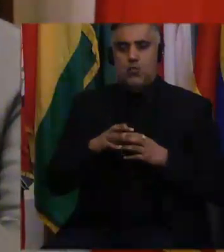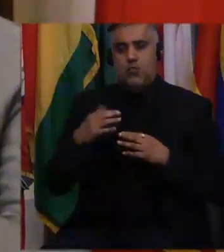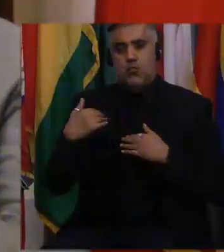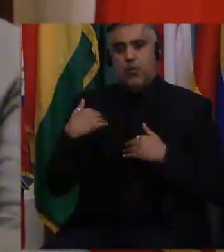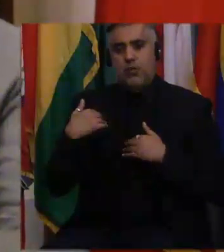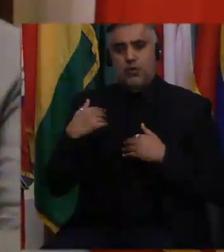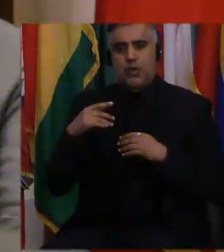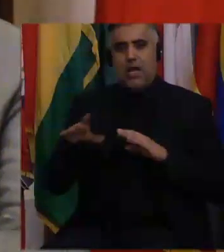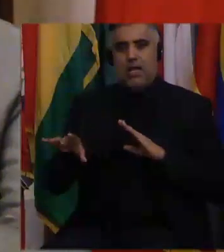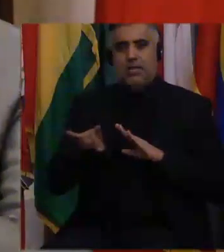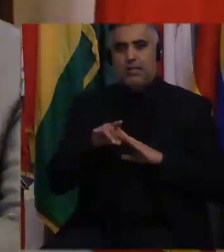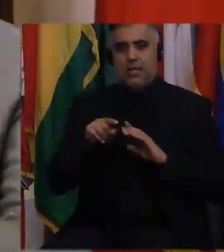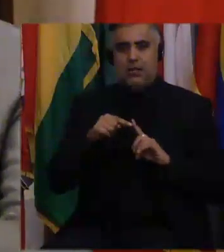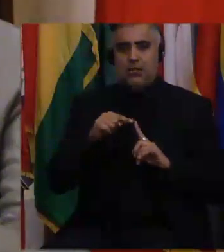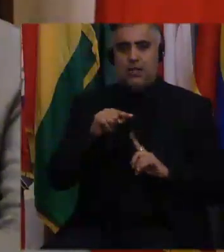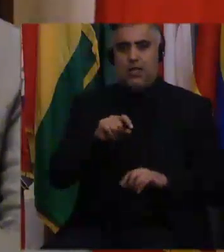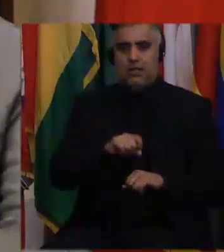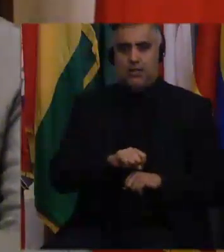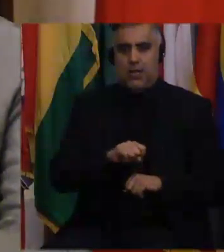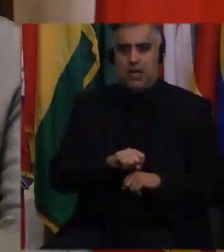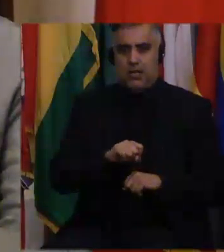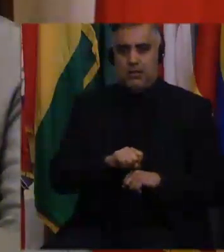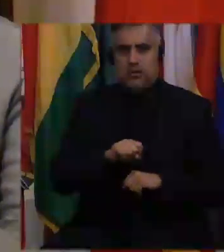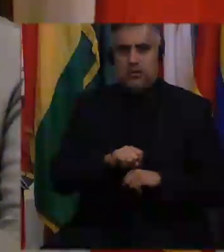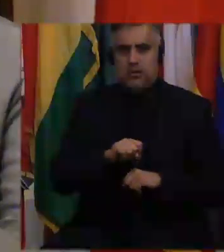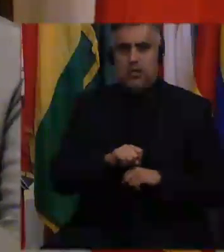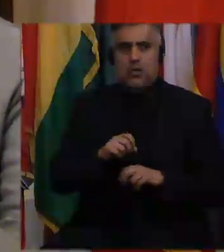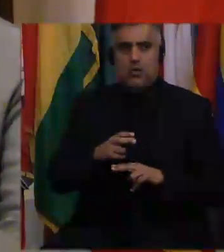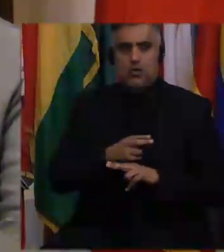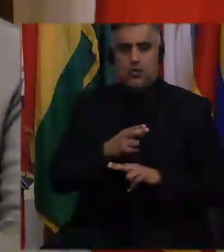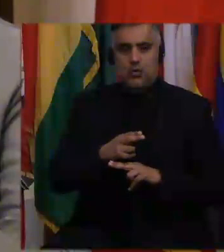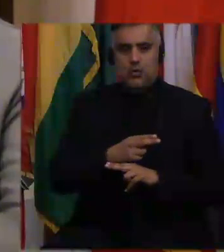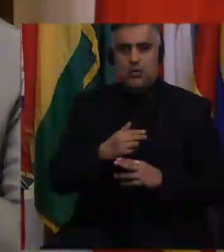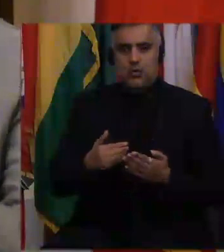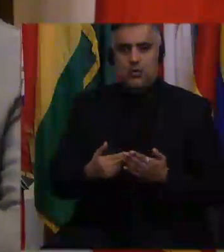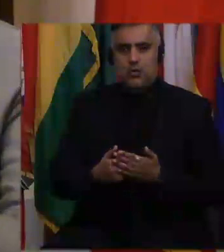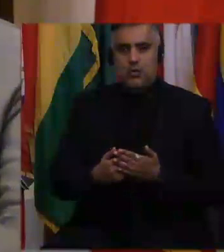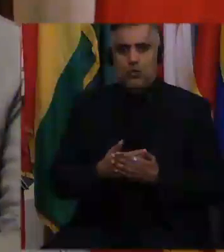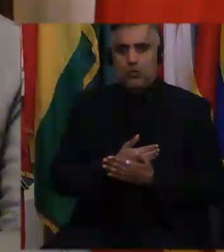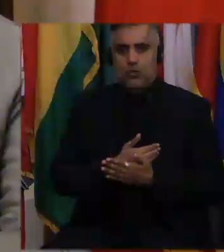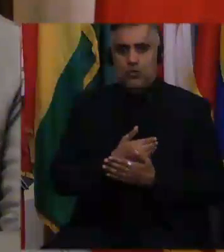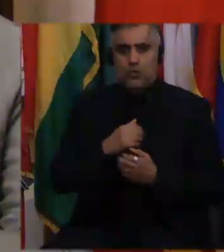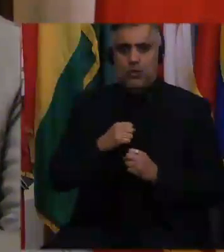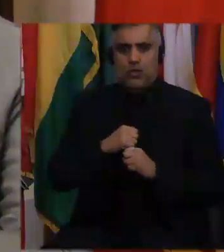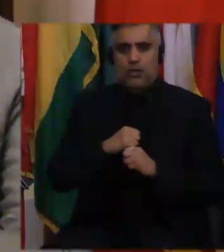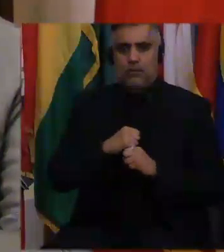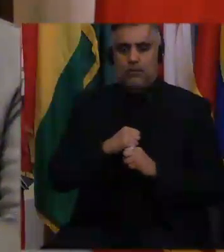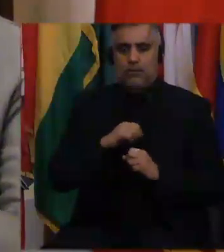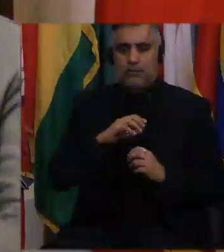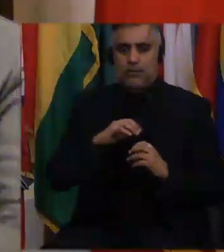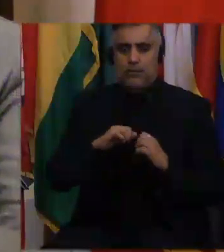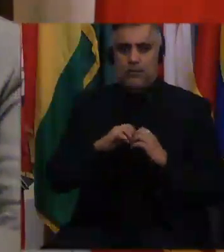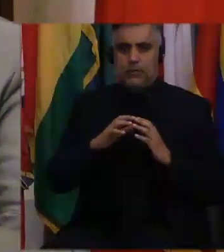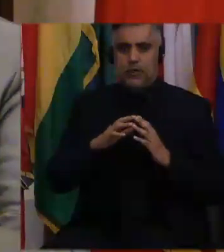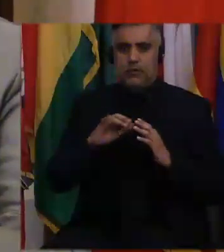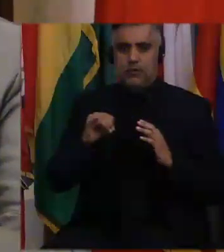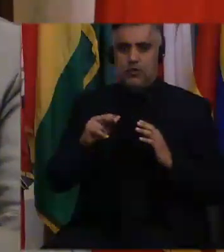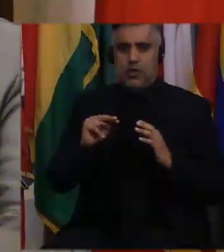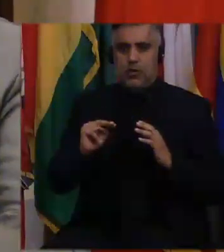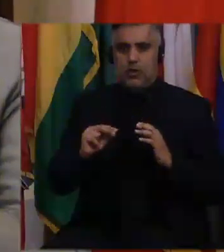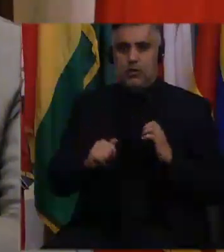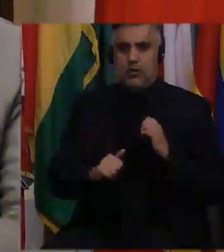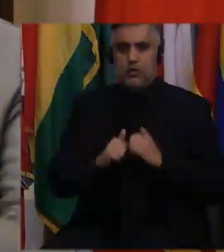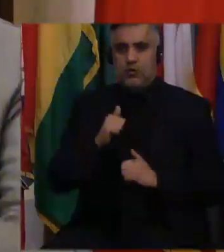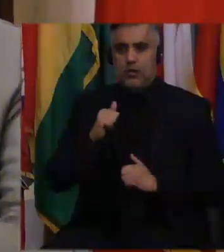tarea, aprovechando la buena fotografía que vamos a tener a partir de enero, donde la mayoría de los